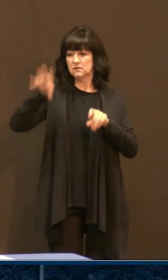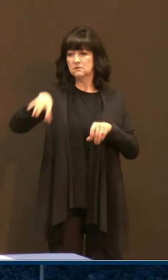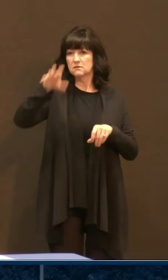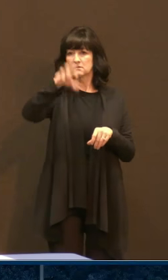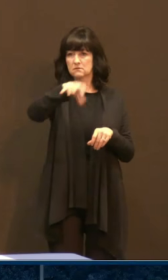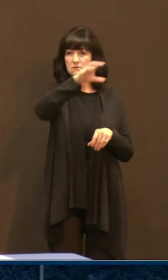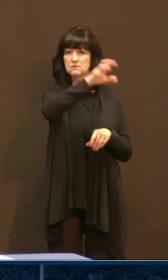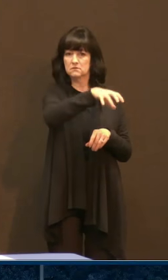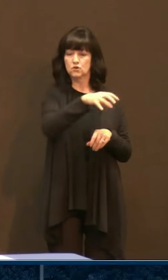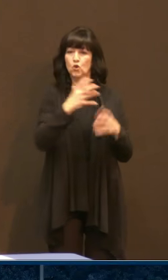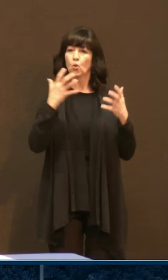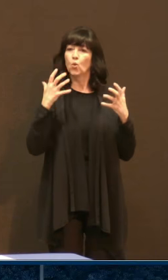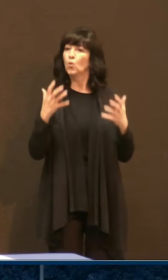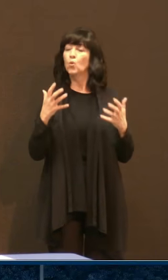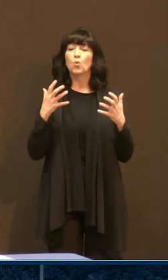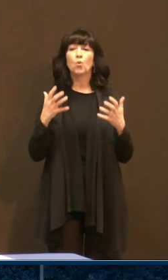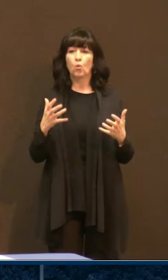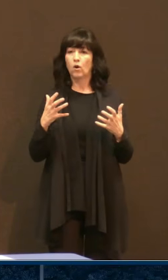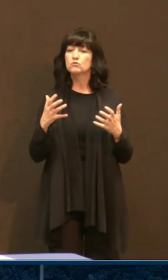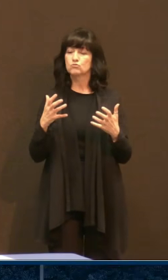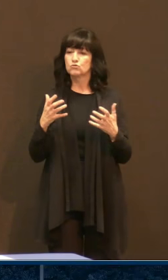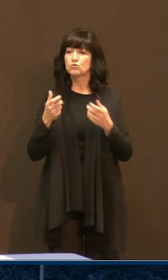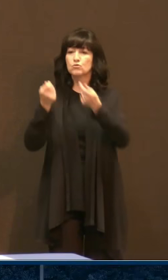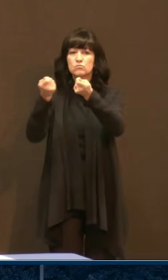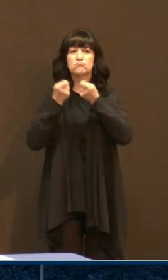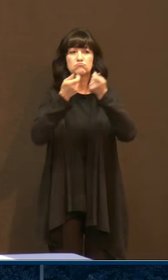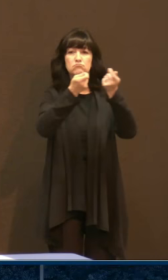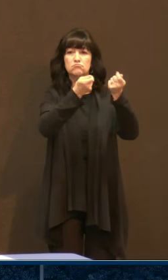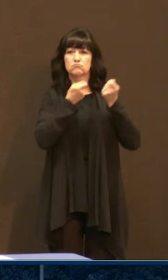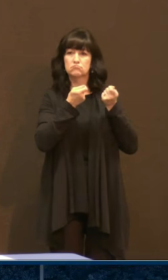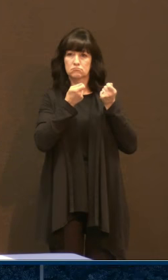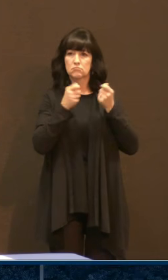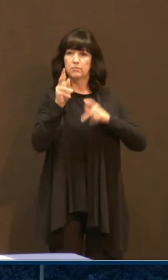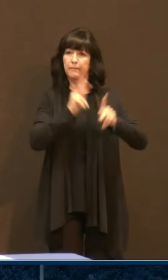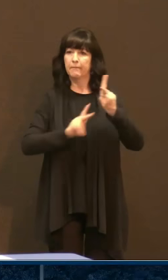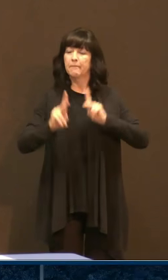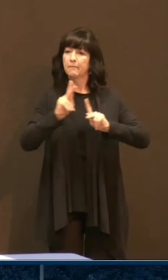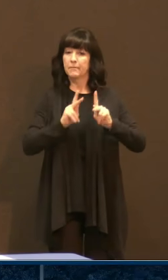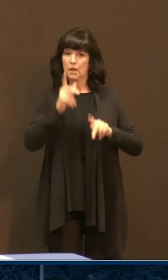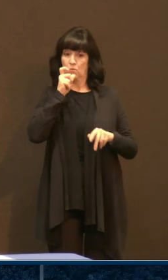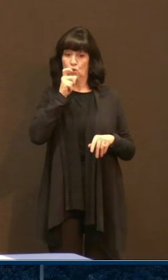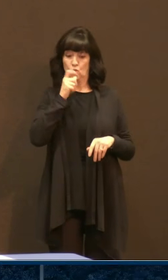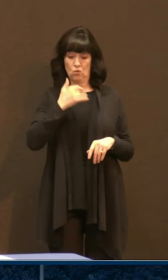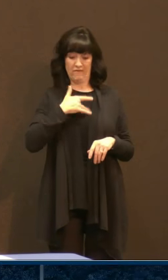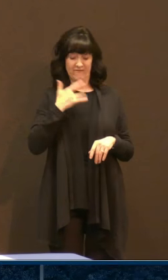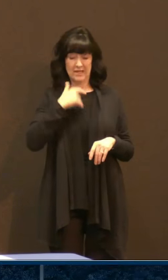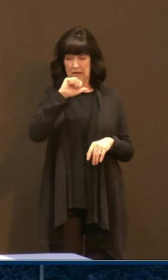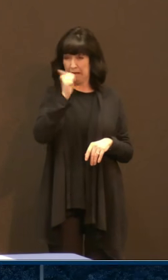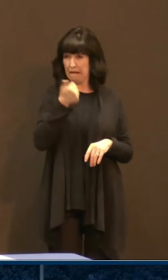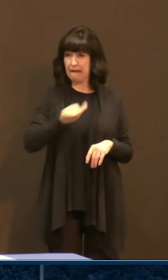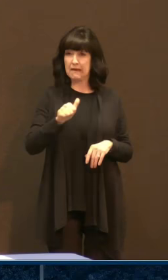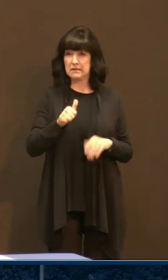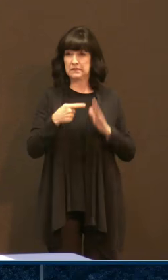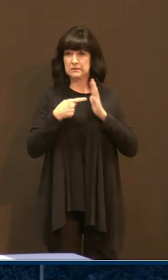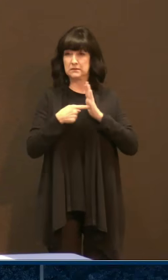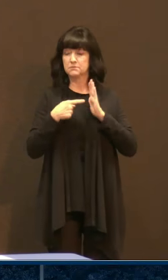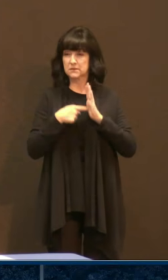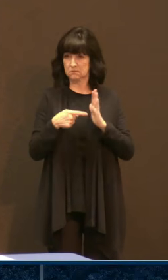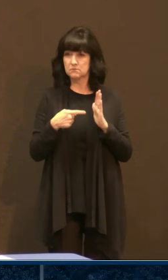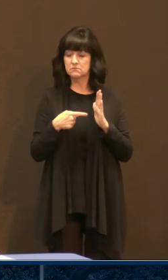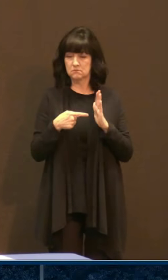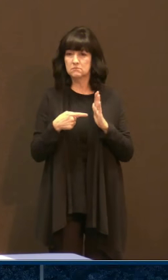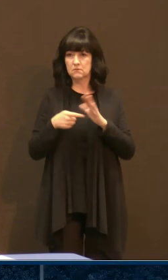risk populations, so those with symptoms consistent with COVID-19, and especially those who are